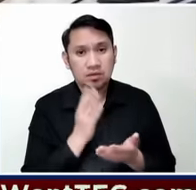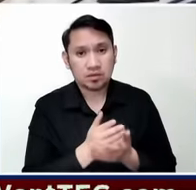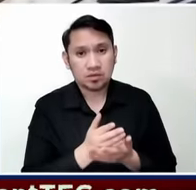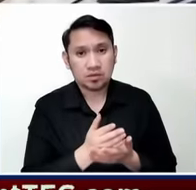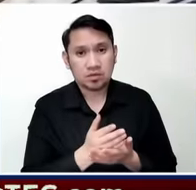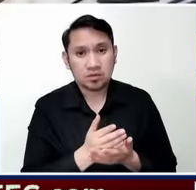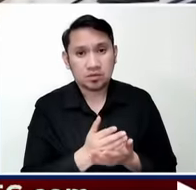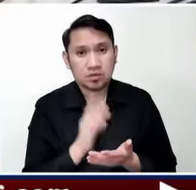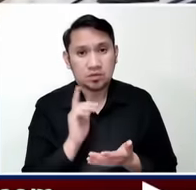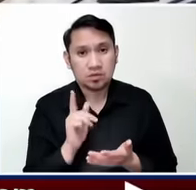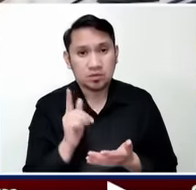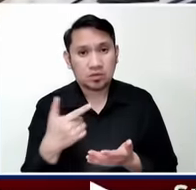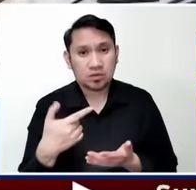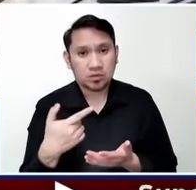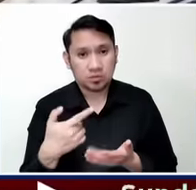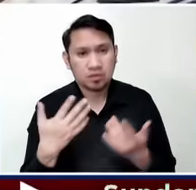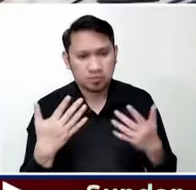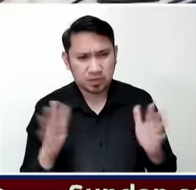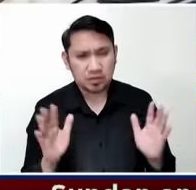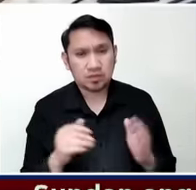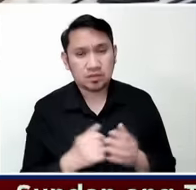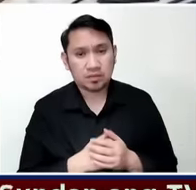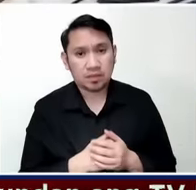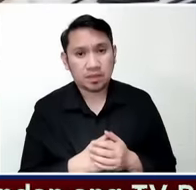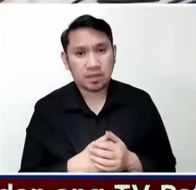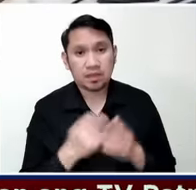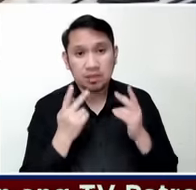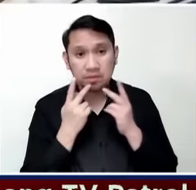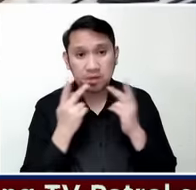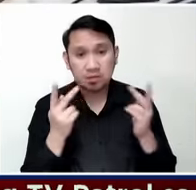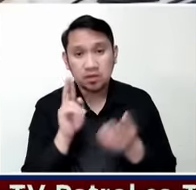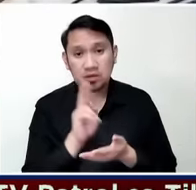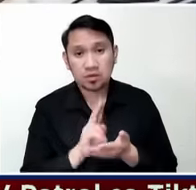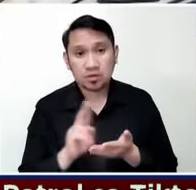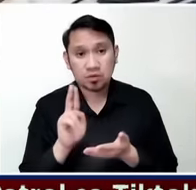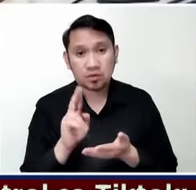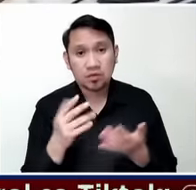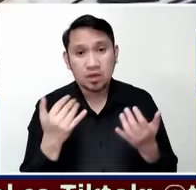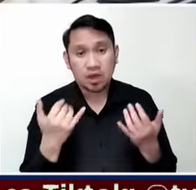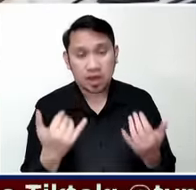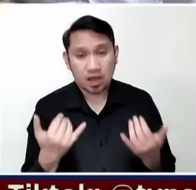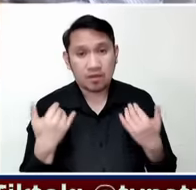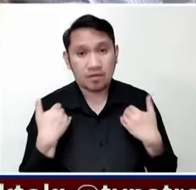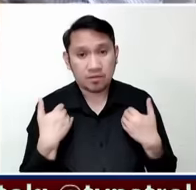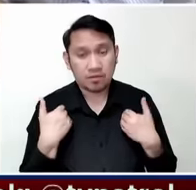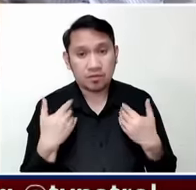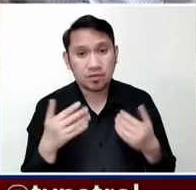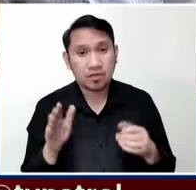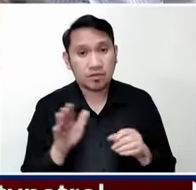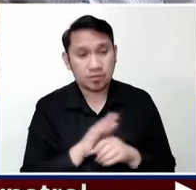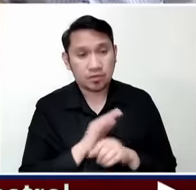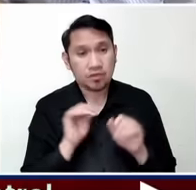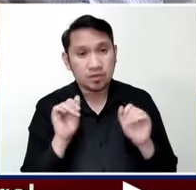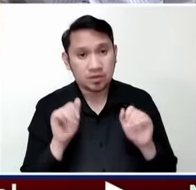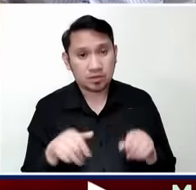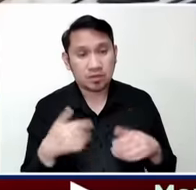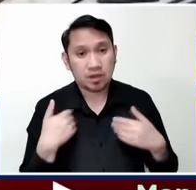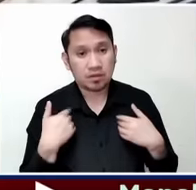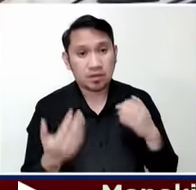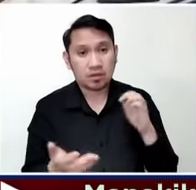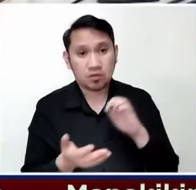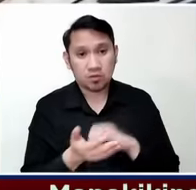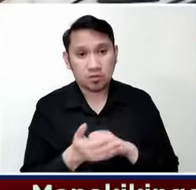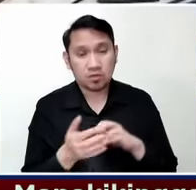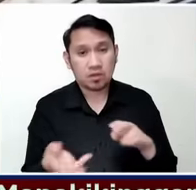in 2021. The public universities now have full capacity because their enrollment has increased.